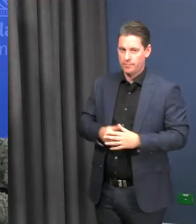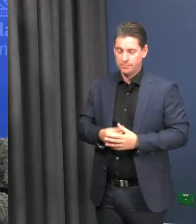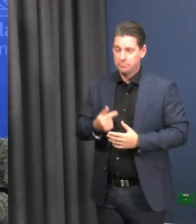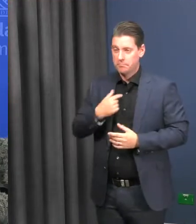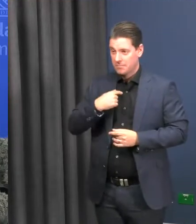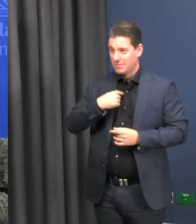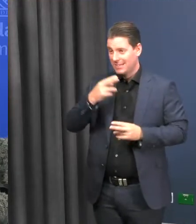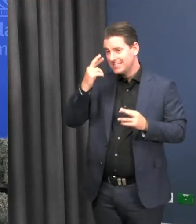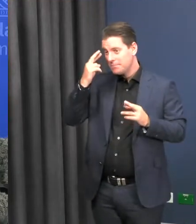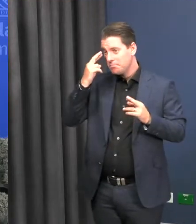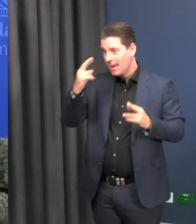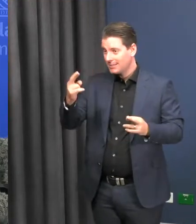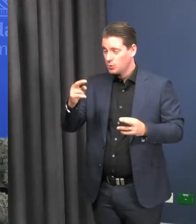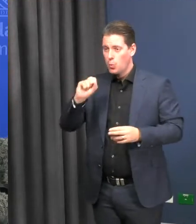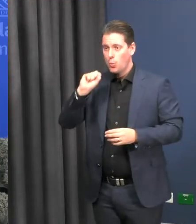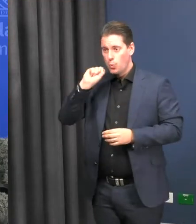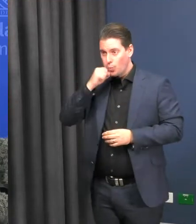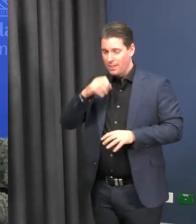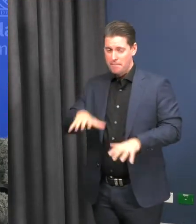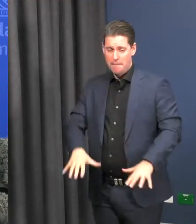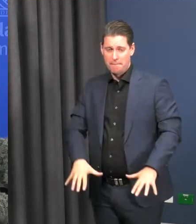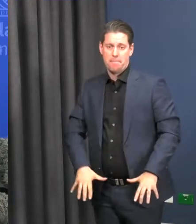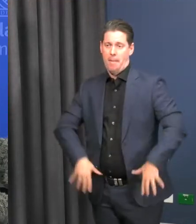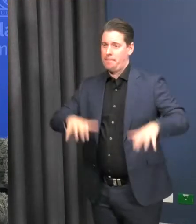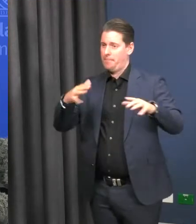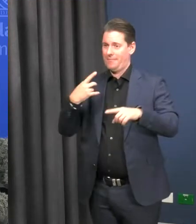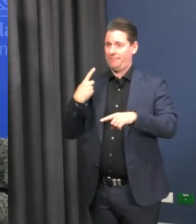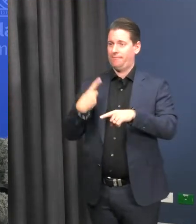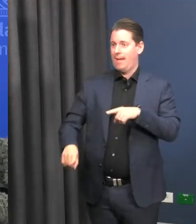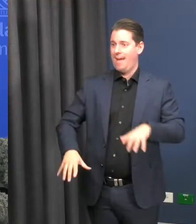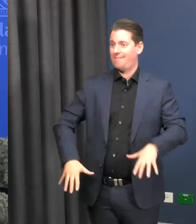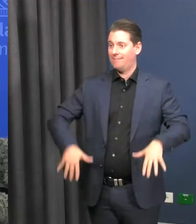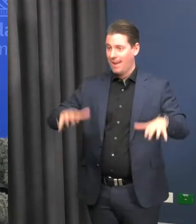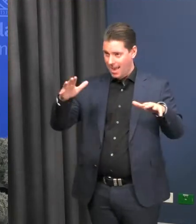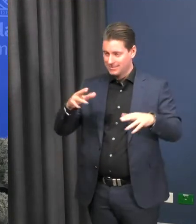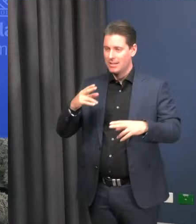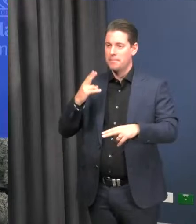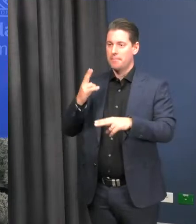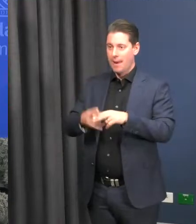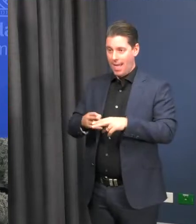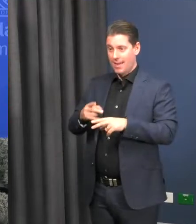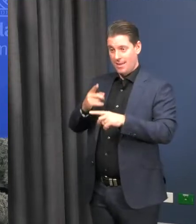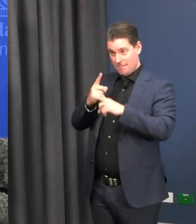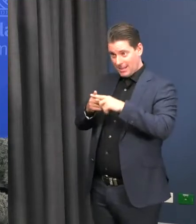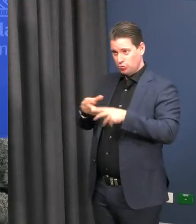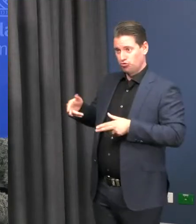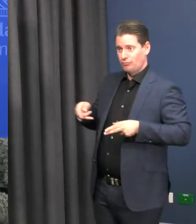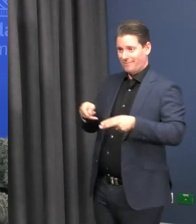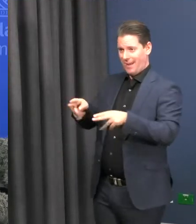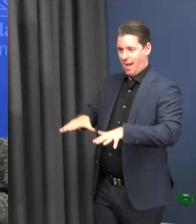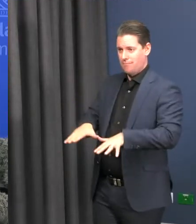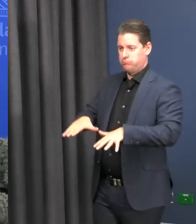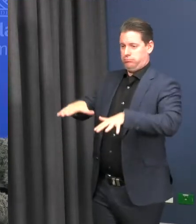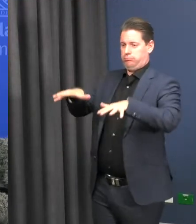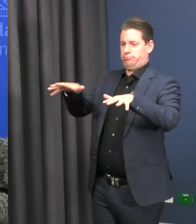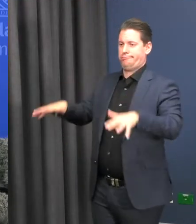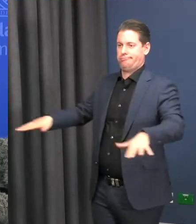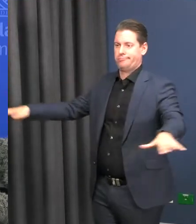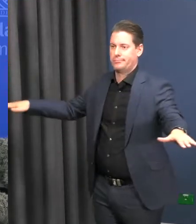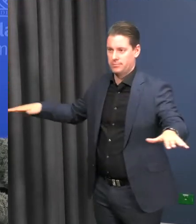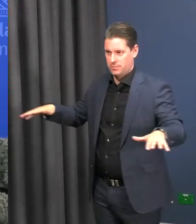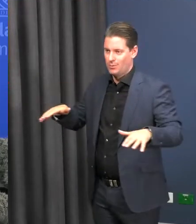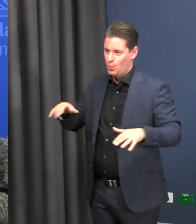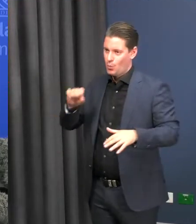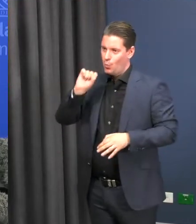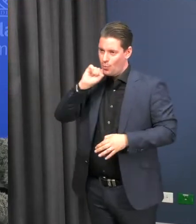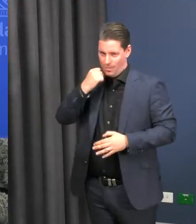to see severe flash flooding and up to major riverine flooding right across the southeast corner in the coming